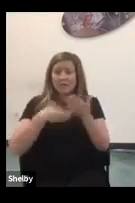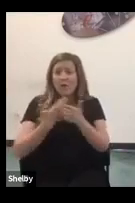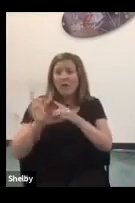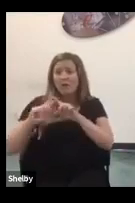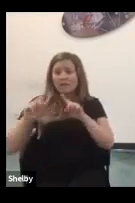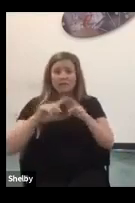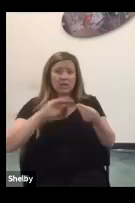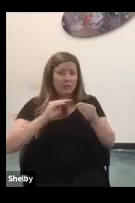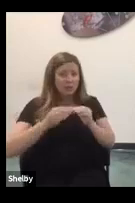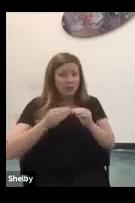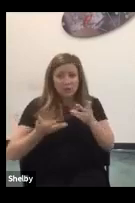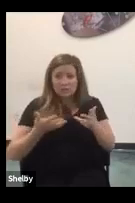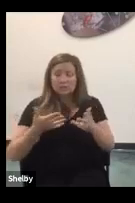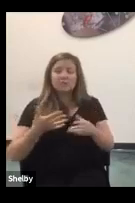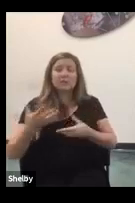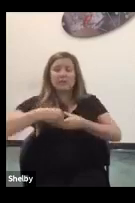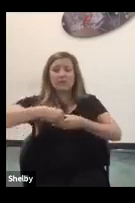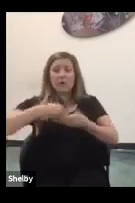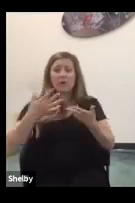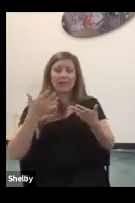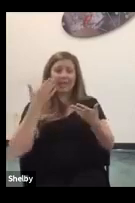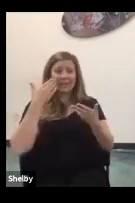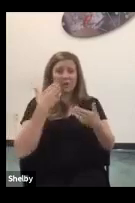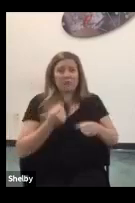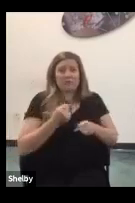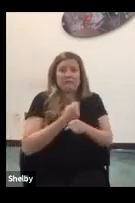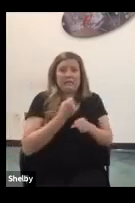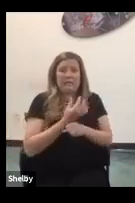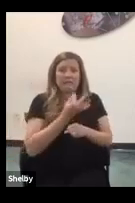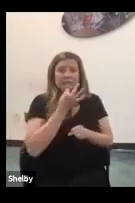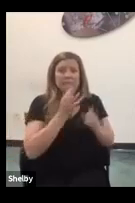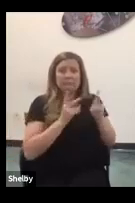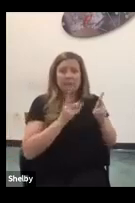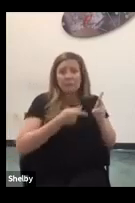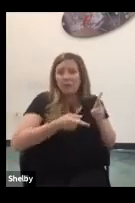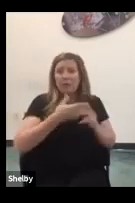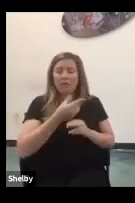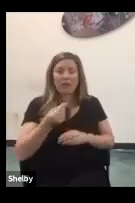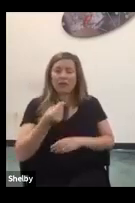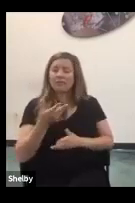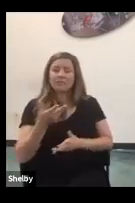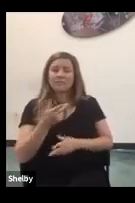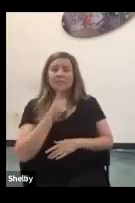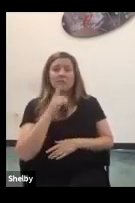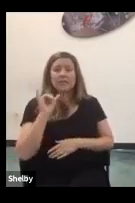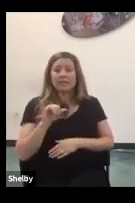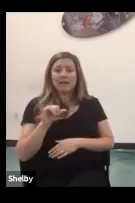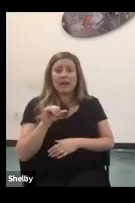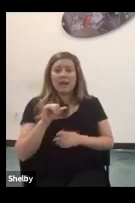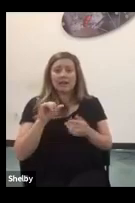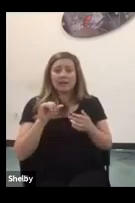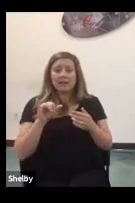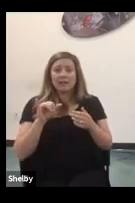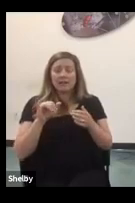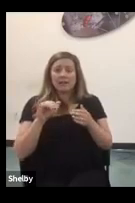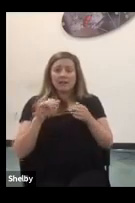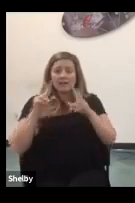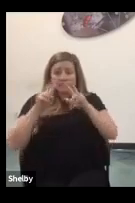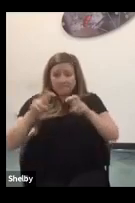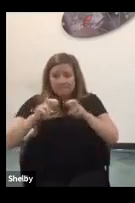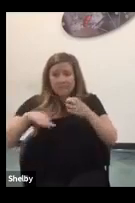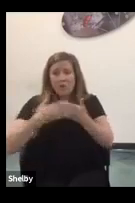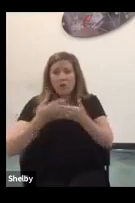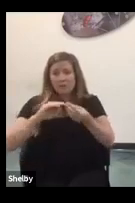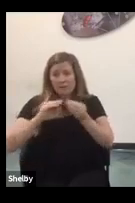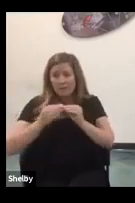numbers involving statisticians, and that is when by looking at all of that through all of those